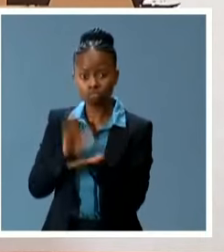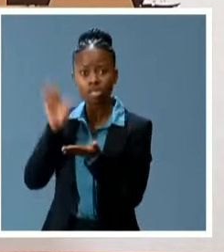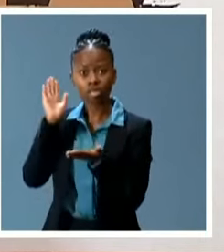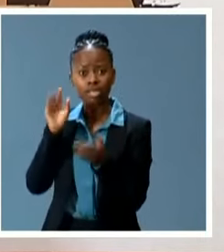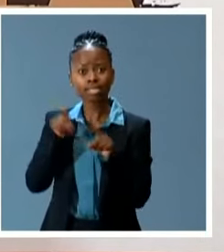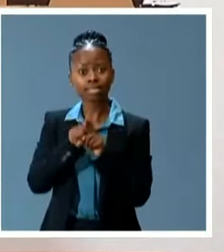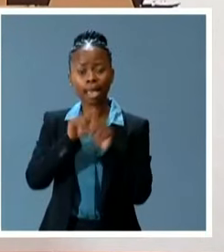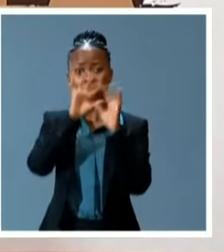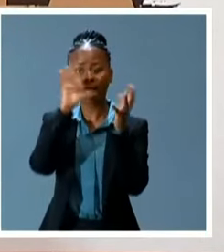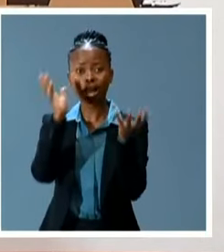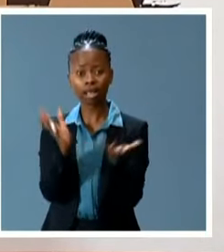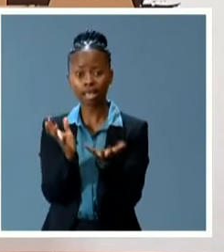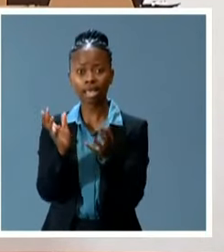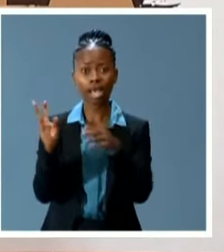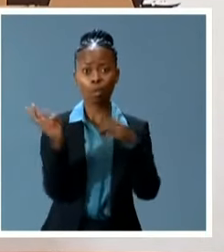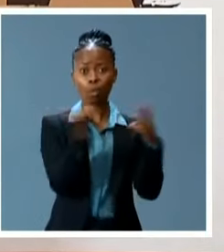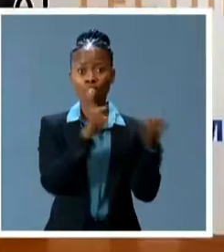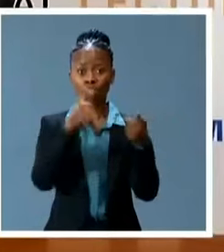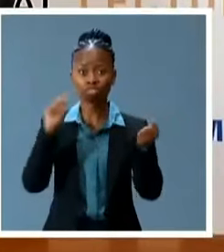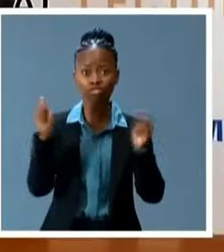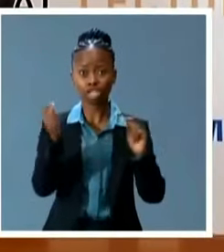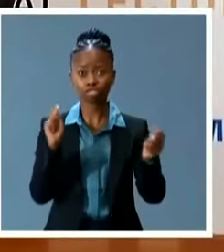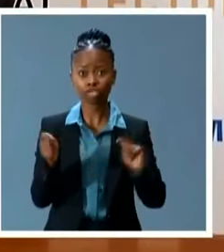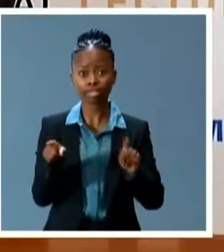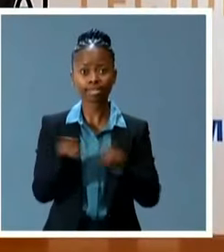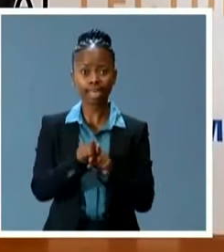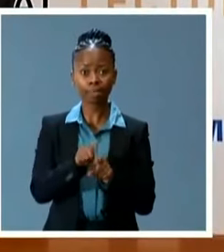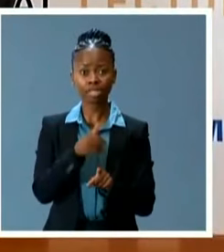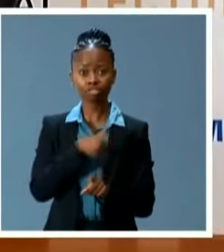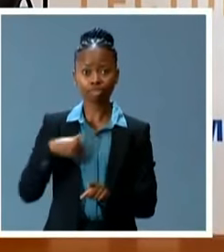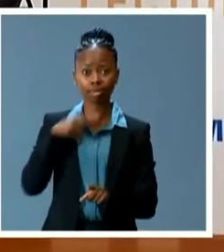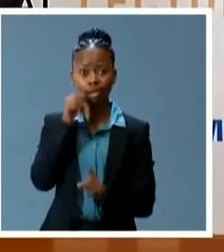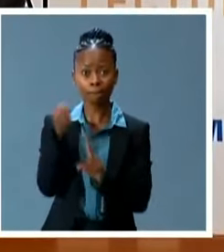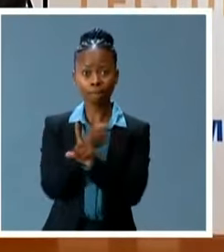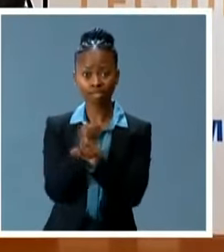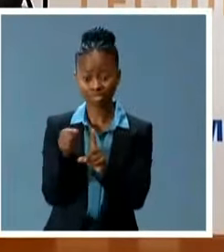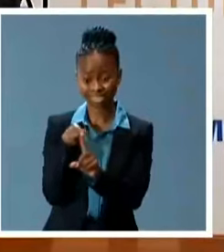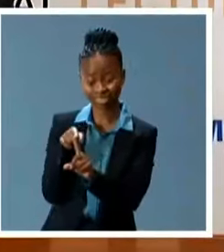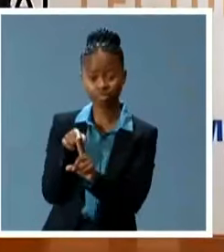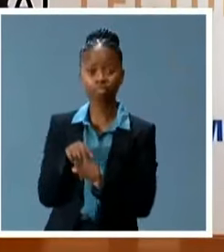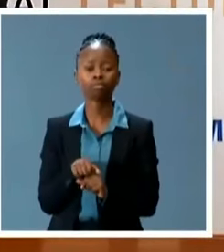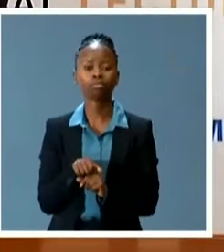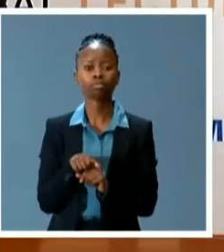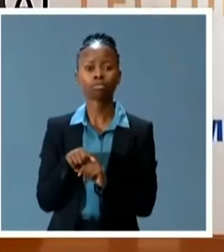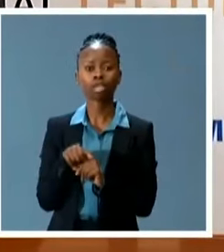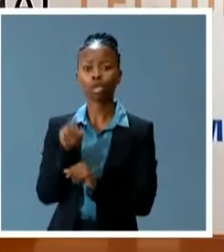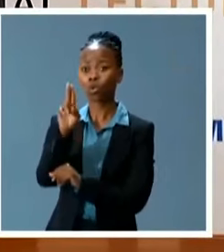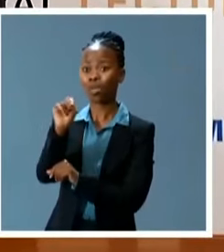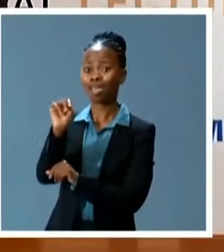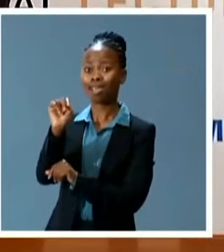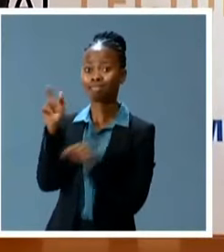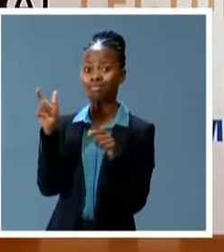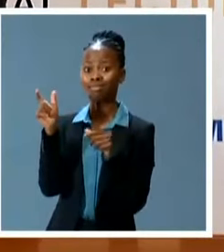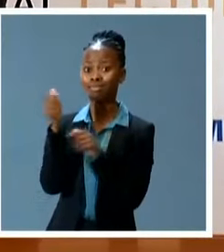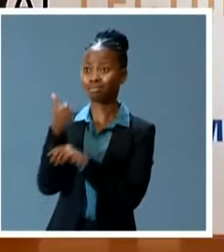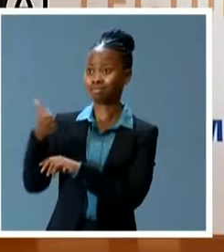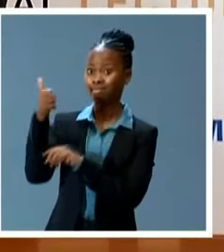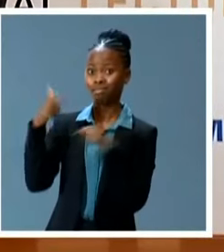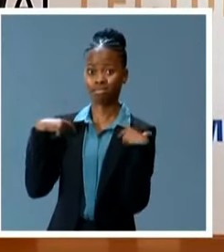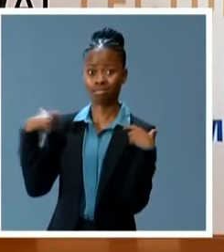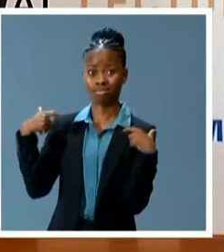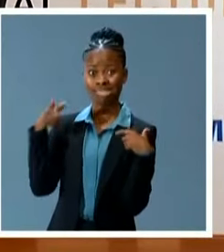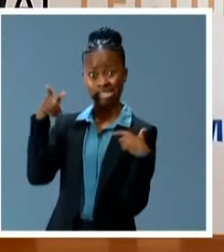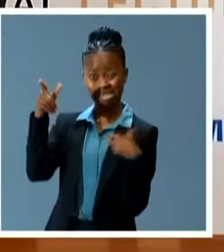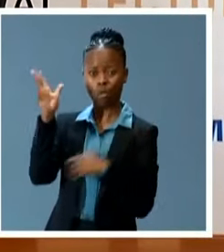and gender-based violence. The UN Secretary General, Mr. António Guterres, will address the Nelson